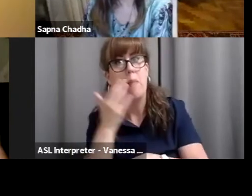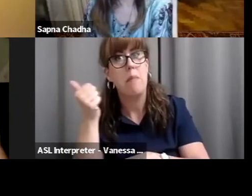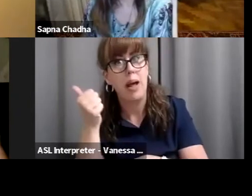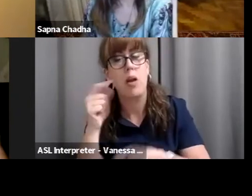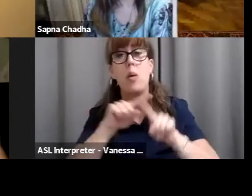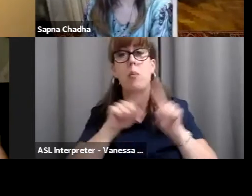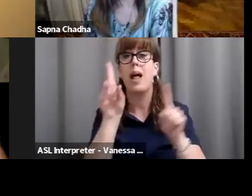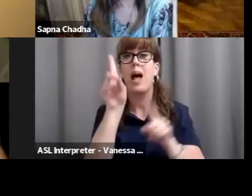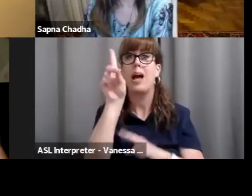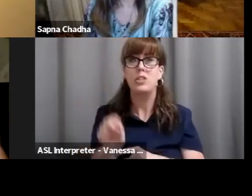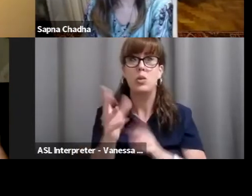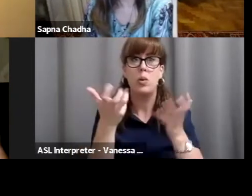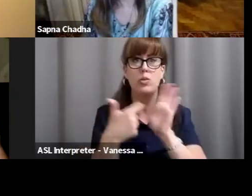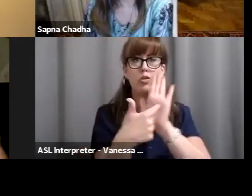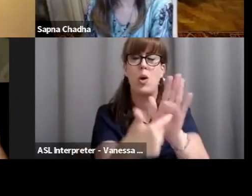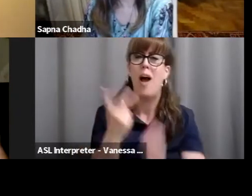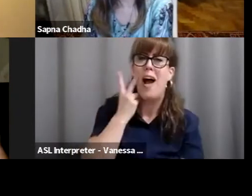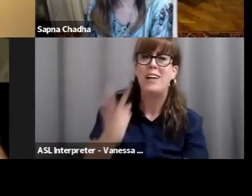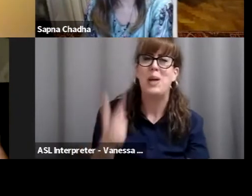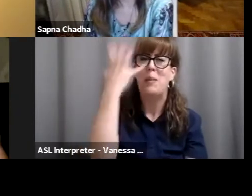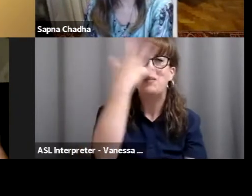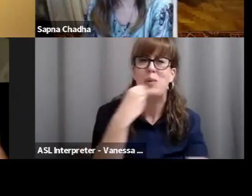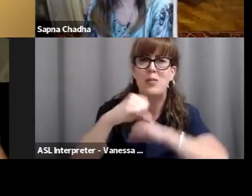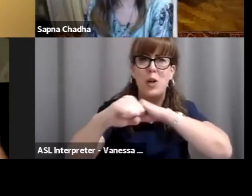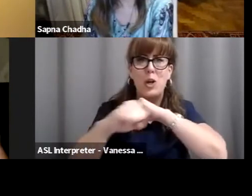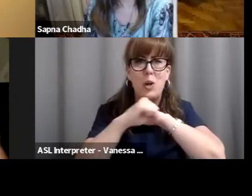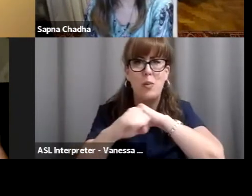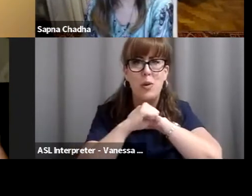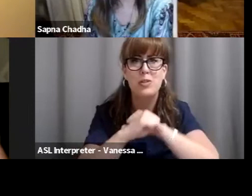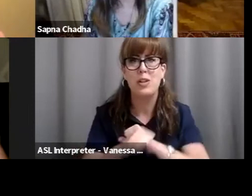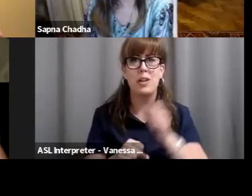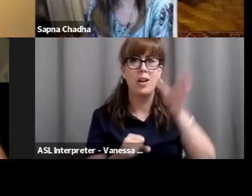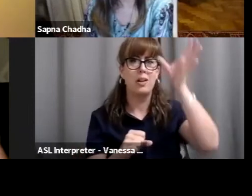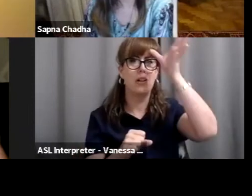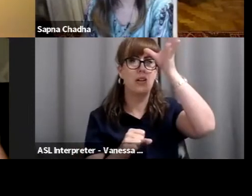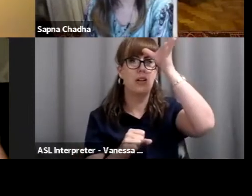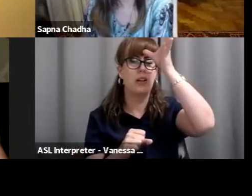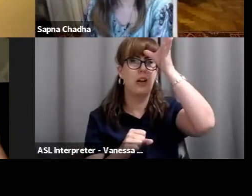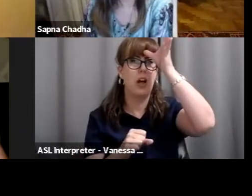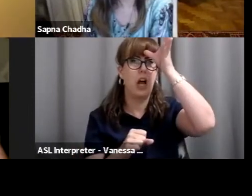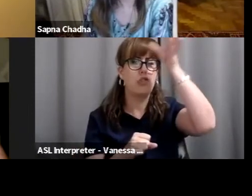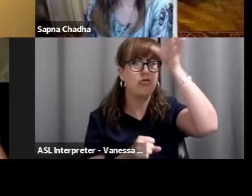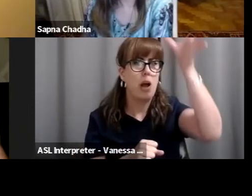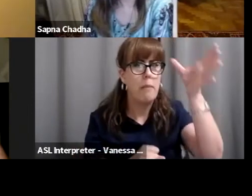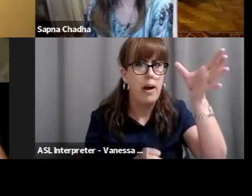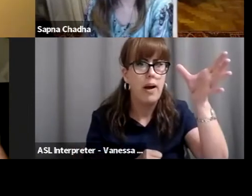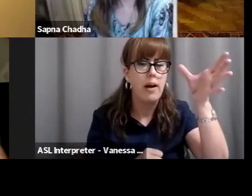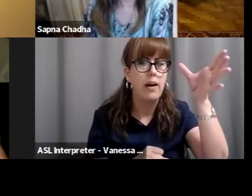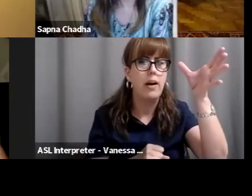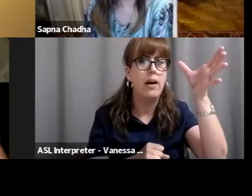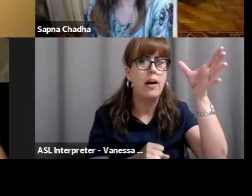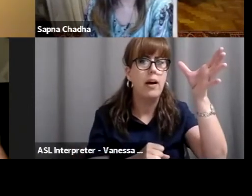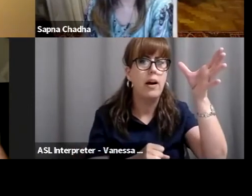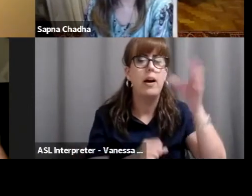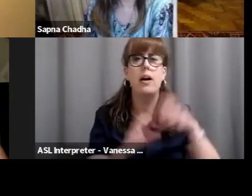was beautiful commercial of a brand. It's a jewelry brand called Bhima. I don't know how many of you've seen that, but it was